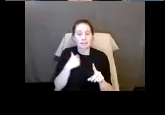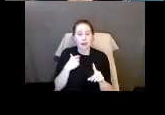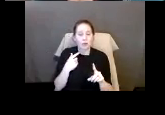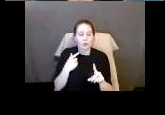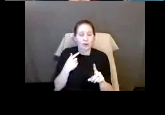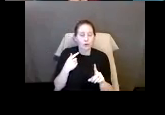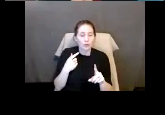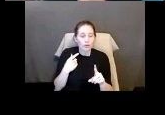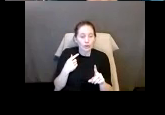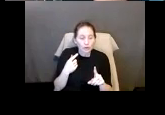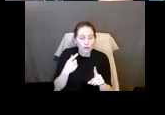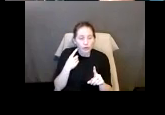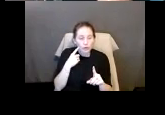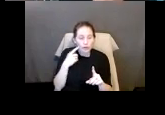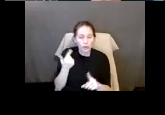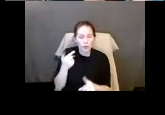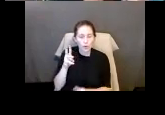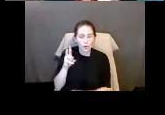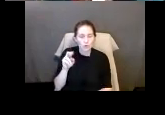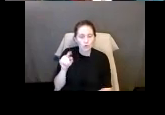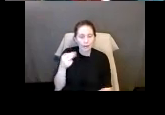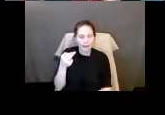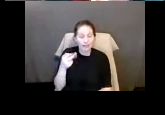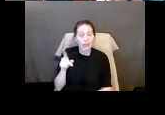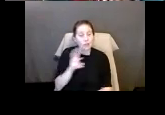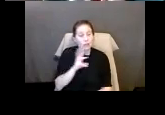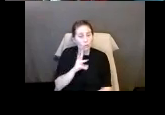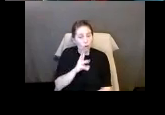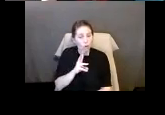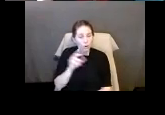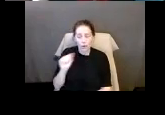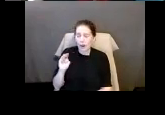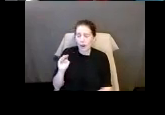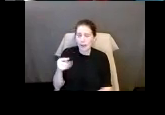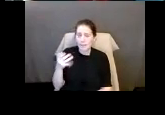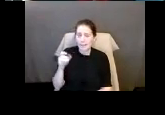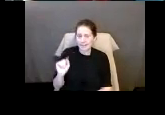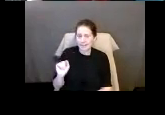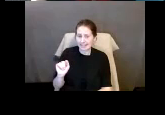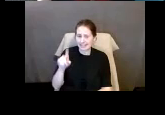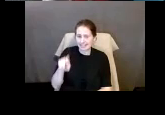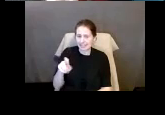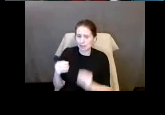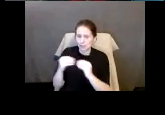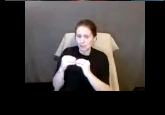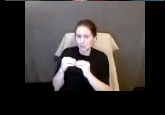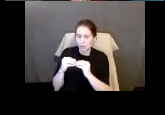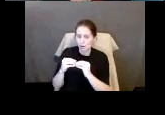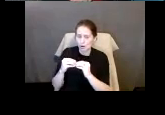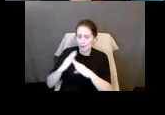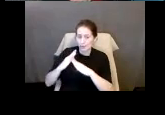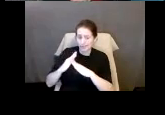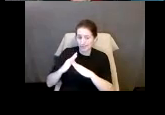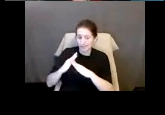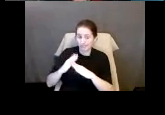things. A question from Gwyneth that I thought was interesting. Would the water or the amethyst need more protection? Thinking about protecting the water